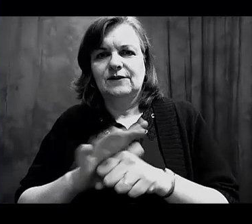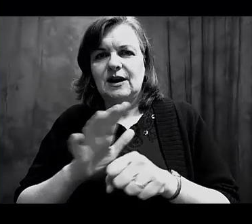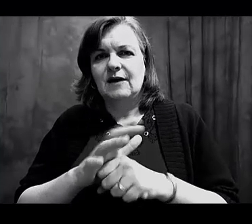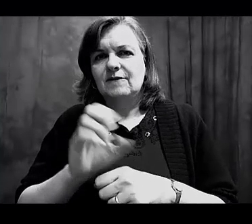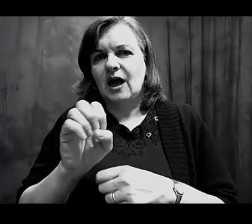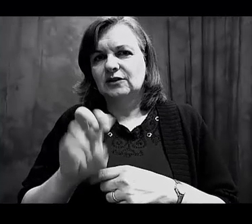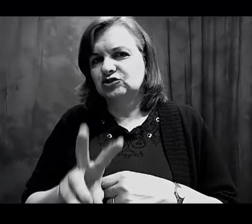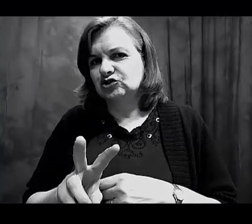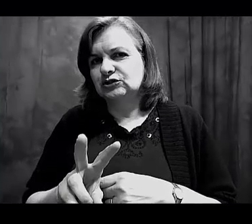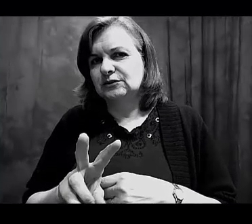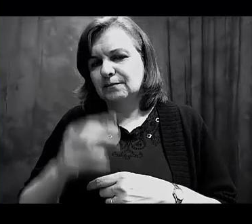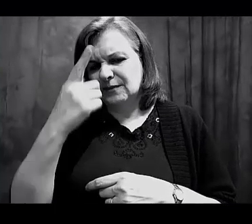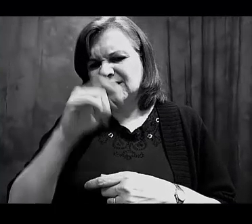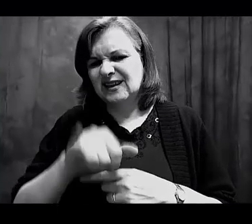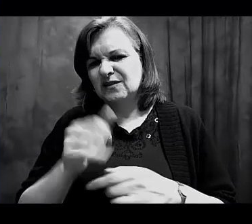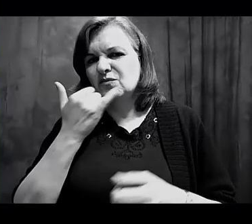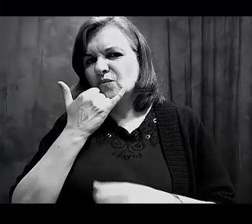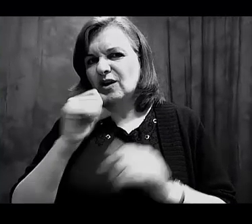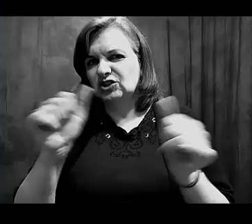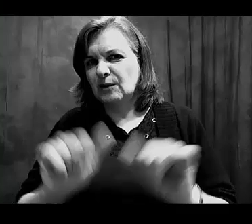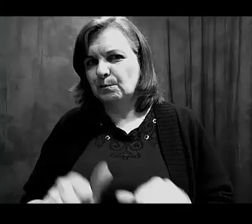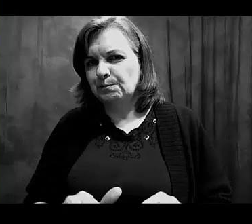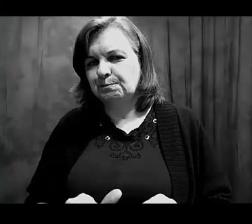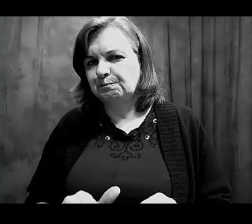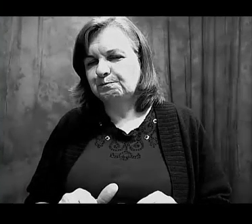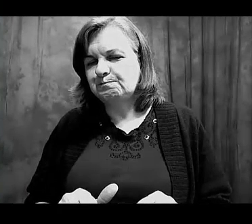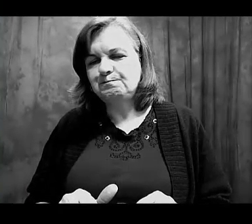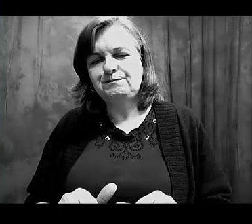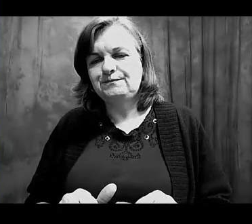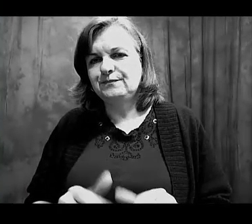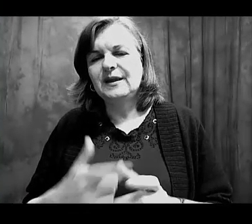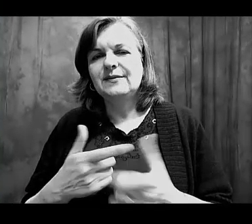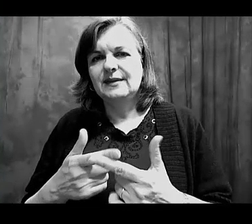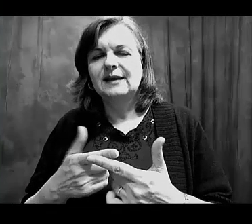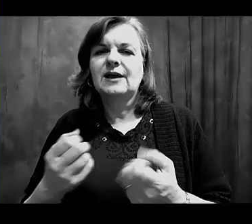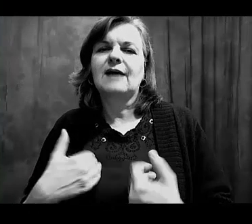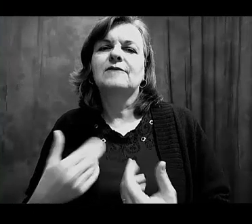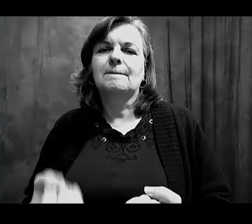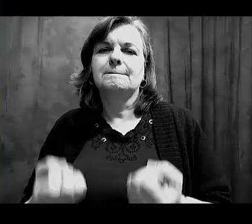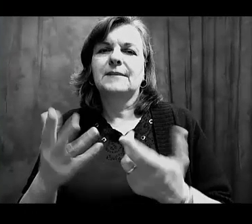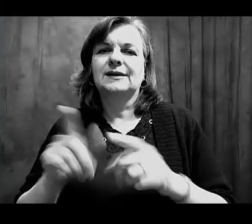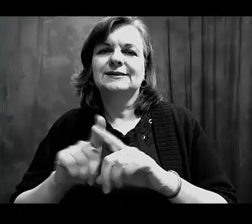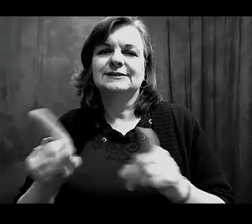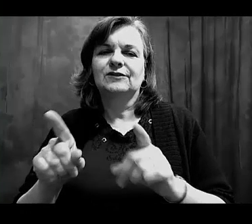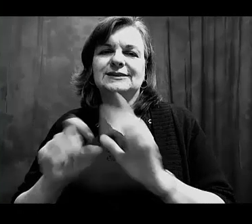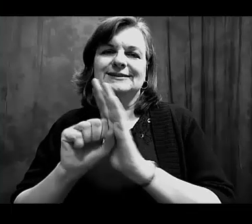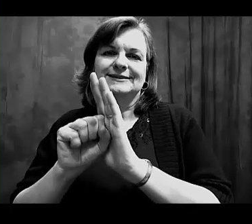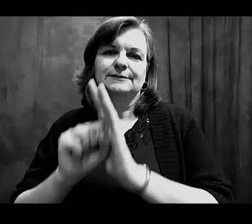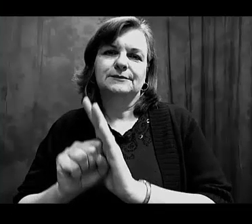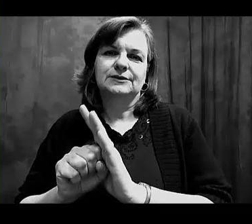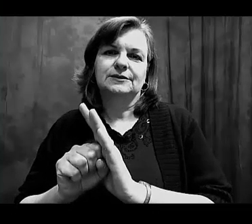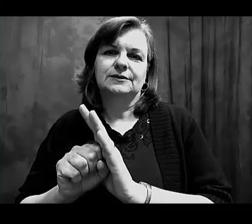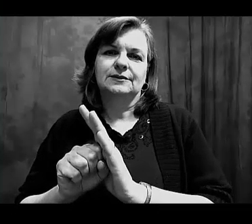kinds of associated conditions with low oxygen supply.